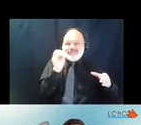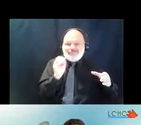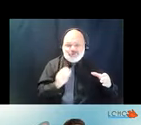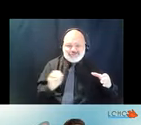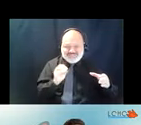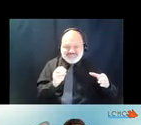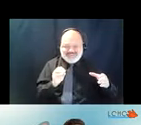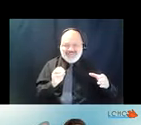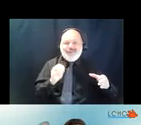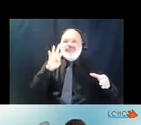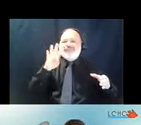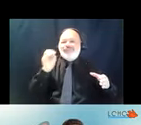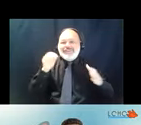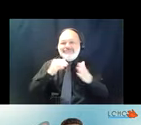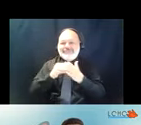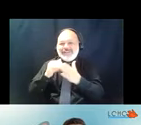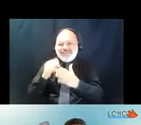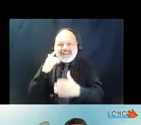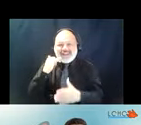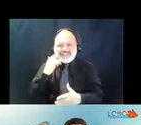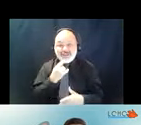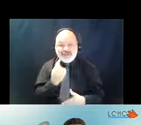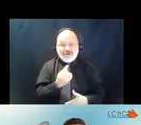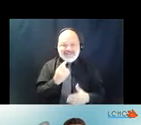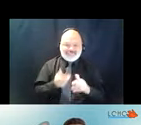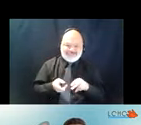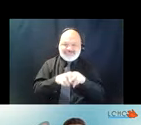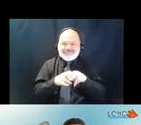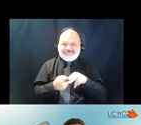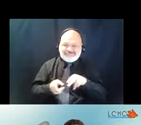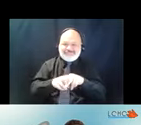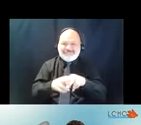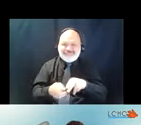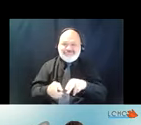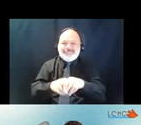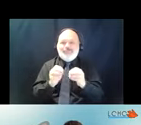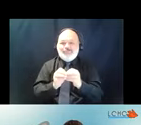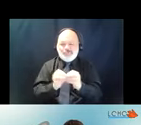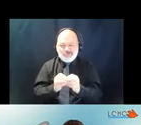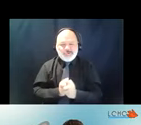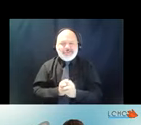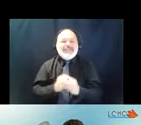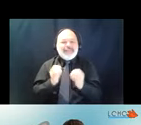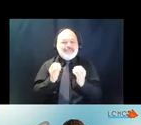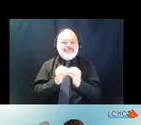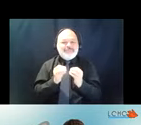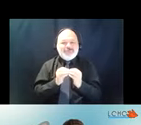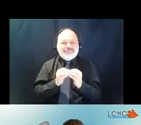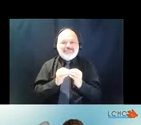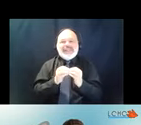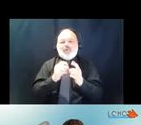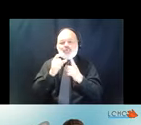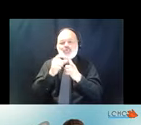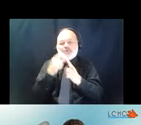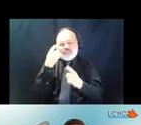40 million Californians, and that's only expected to increase over time. Next slide. There are different terms for